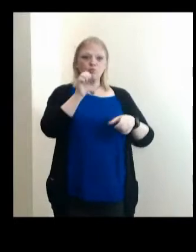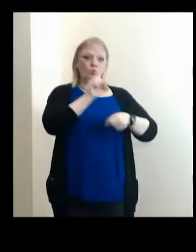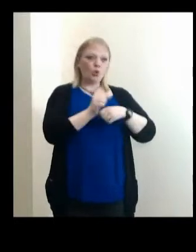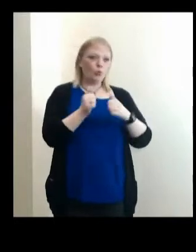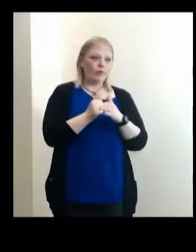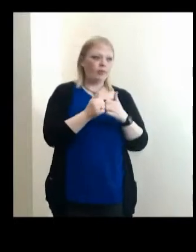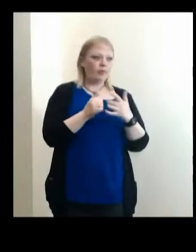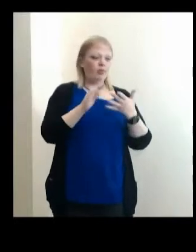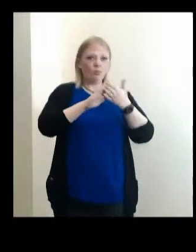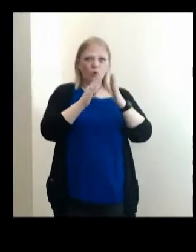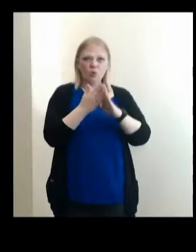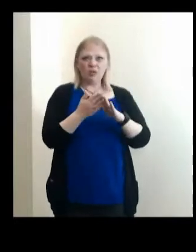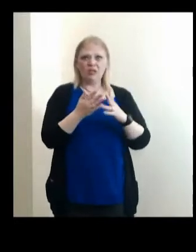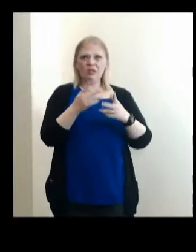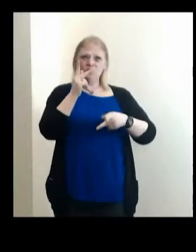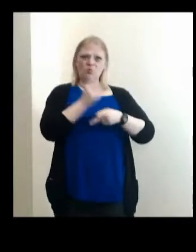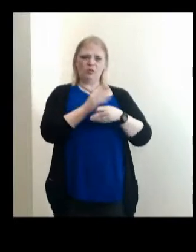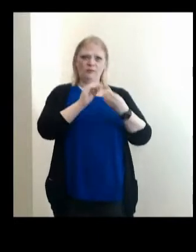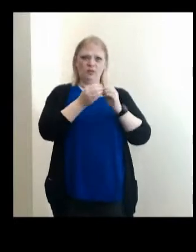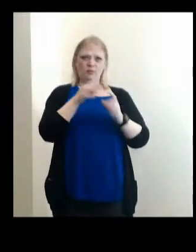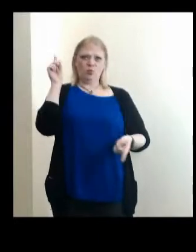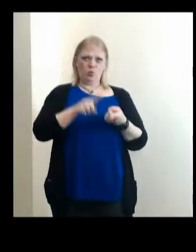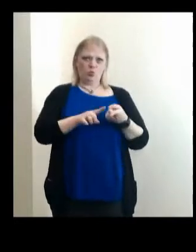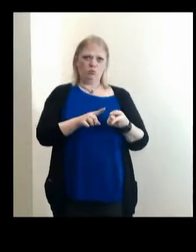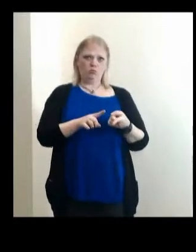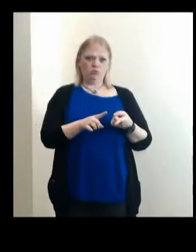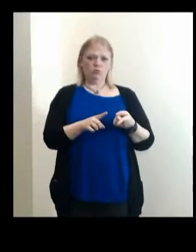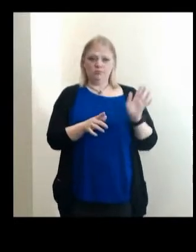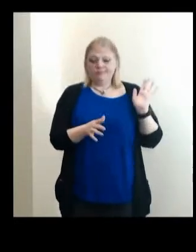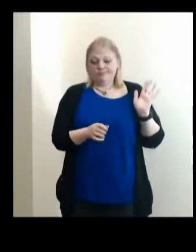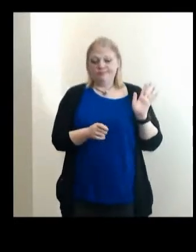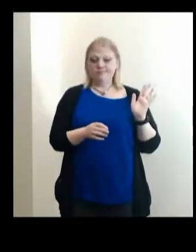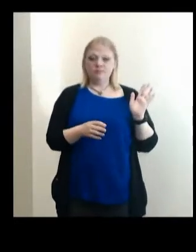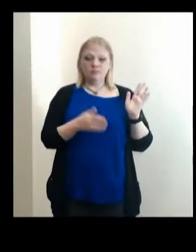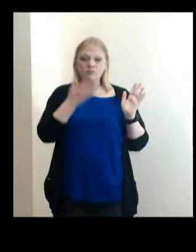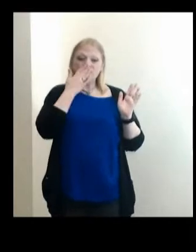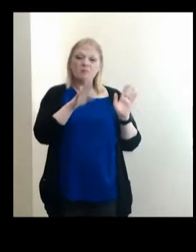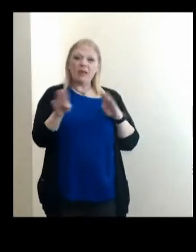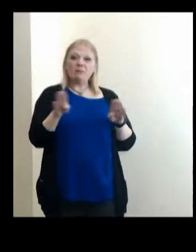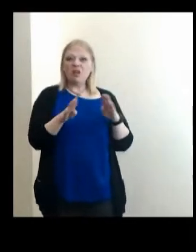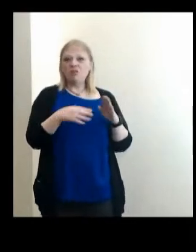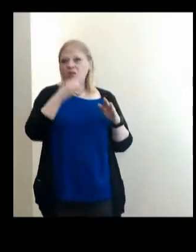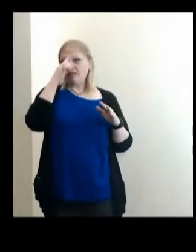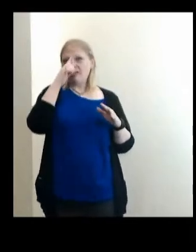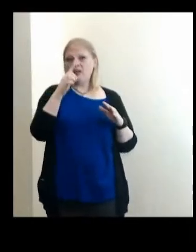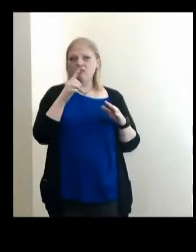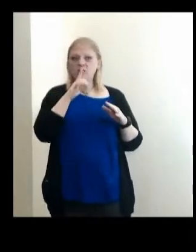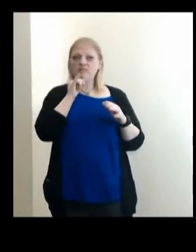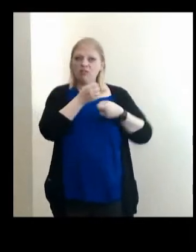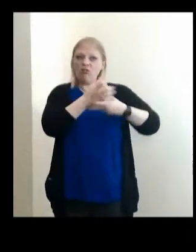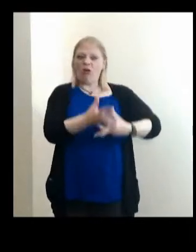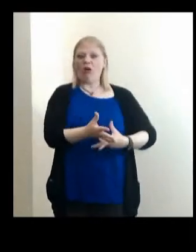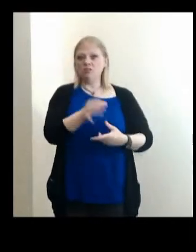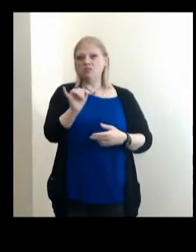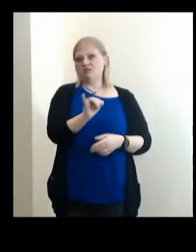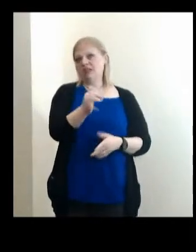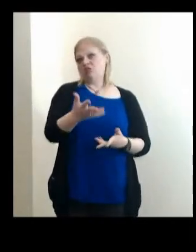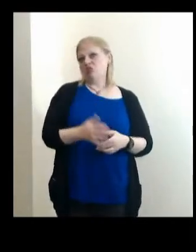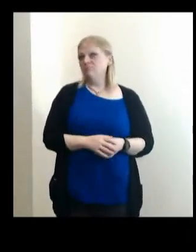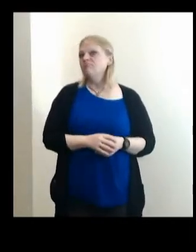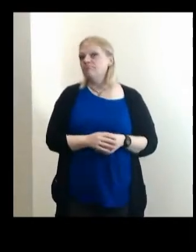with, in our community, to keep our numbers down. So it is bad behavior, I think, that is driving a lot of our